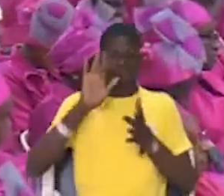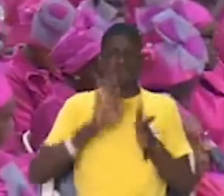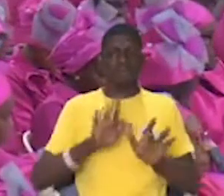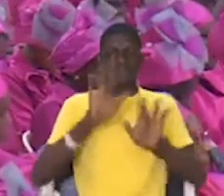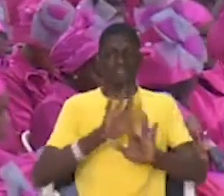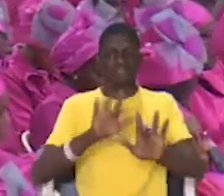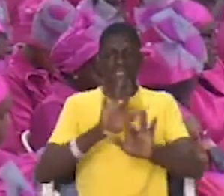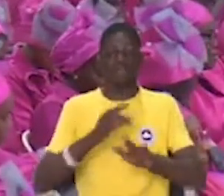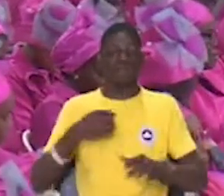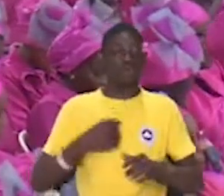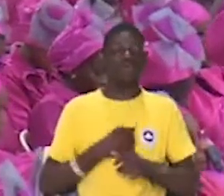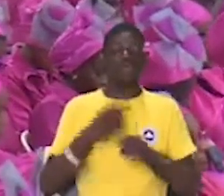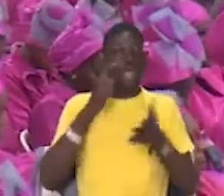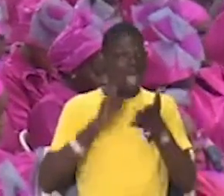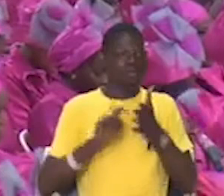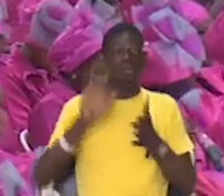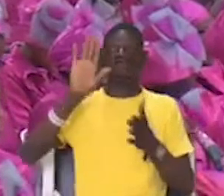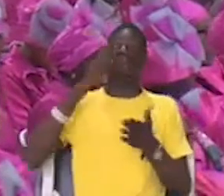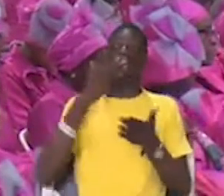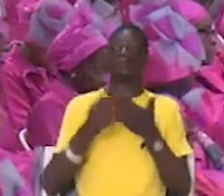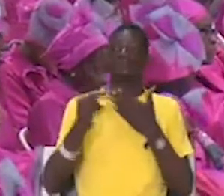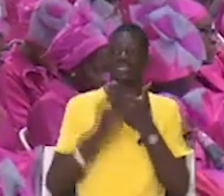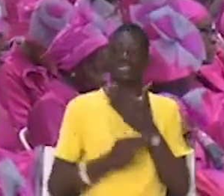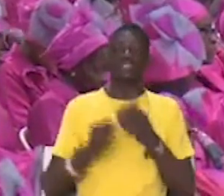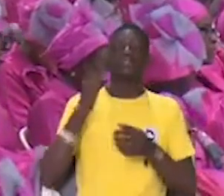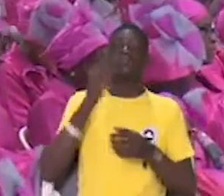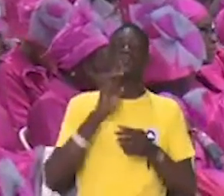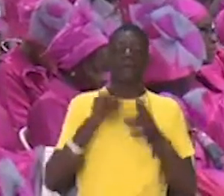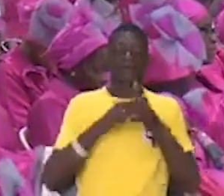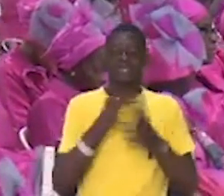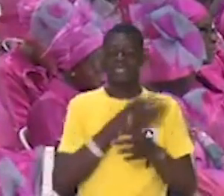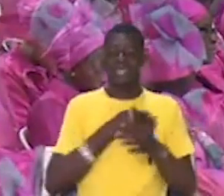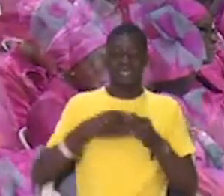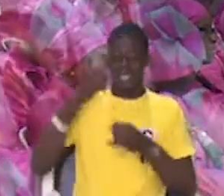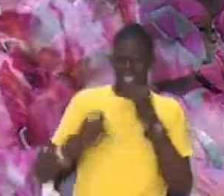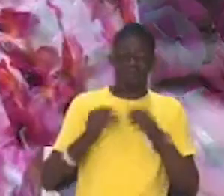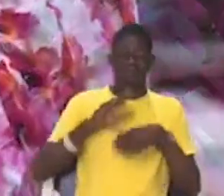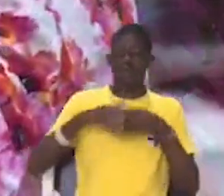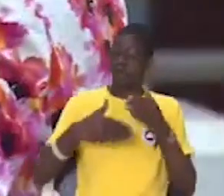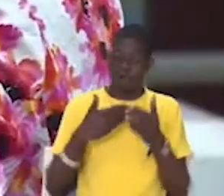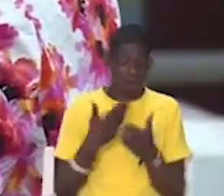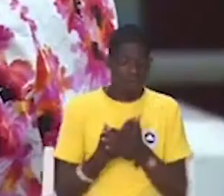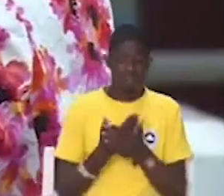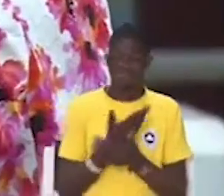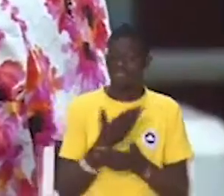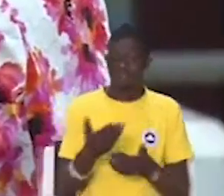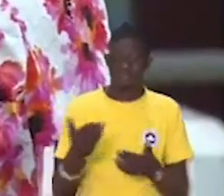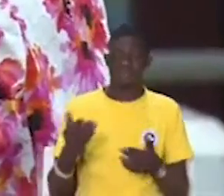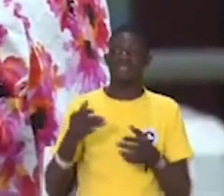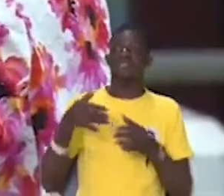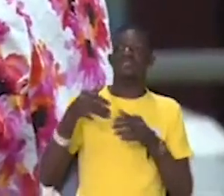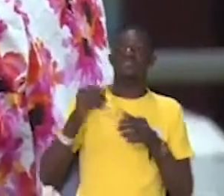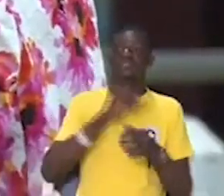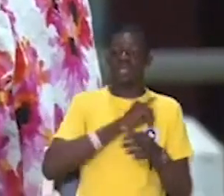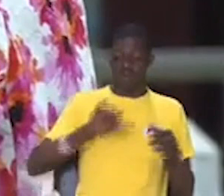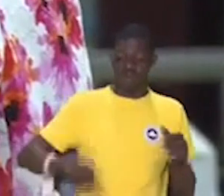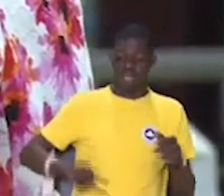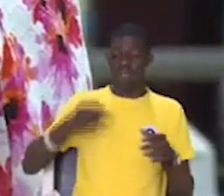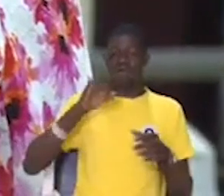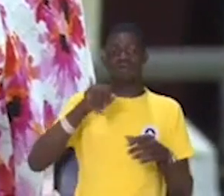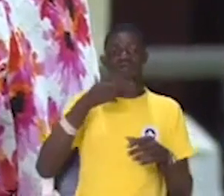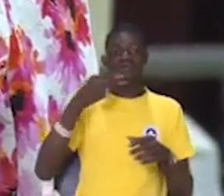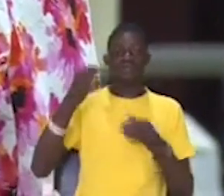We acknowledge your goodness. You are the beginning and the end of it all. The Yahweh of Judah,